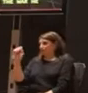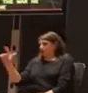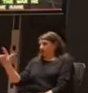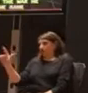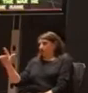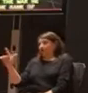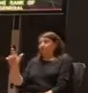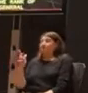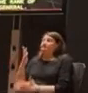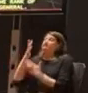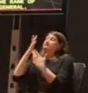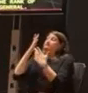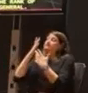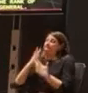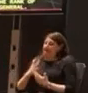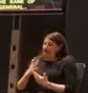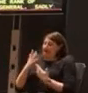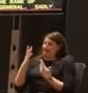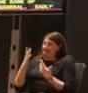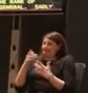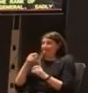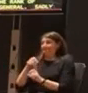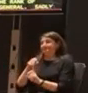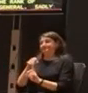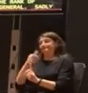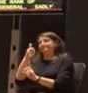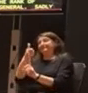Sadly, Lacey Murrow,